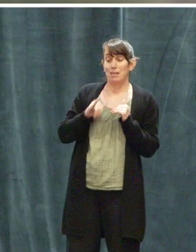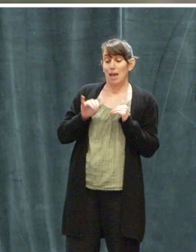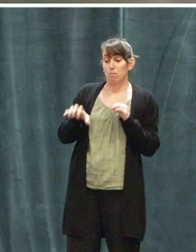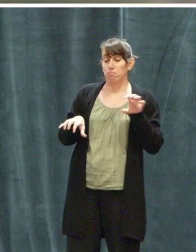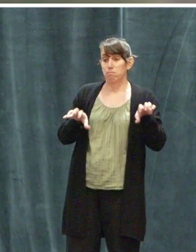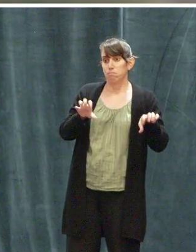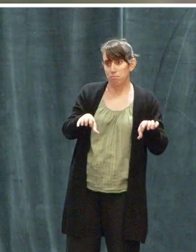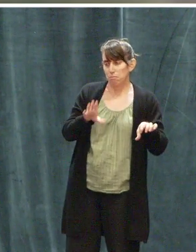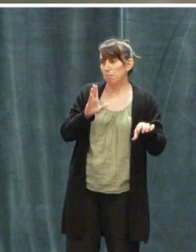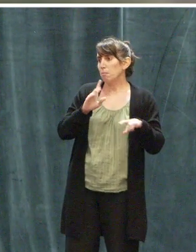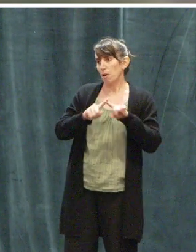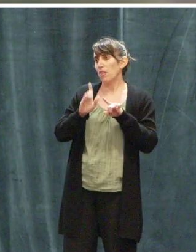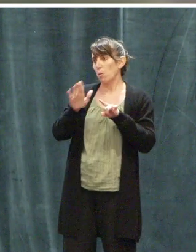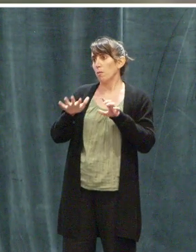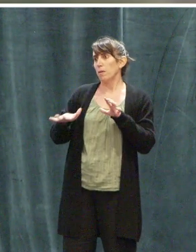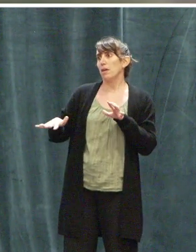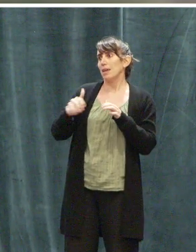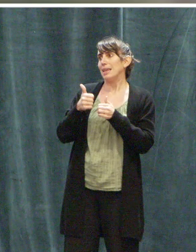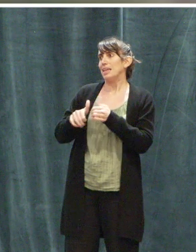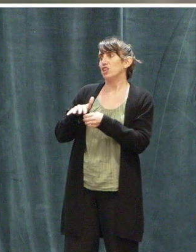they will be in each area.